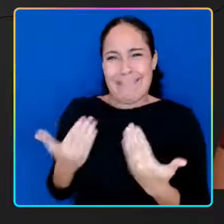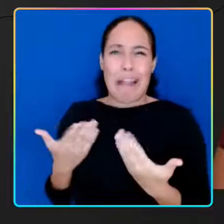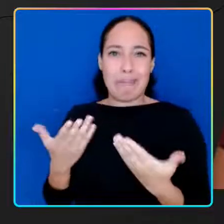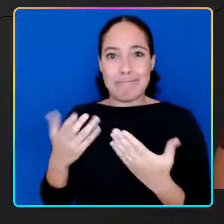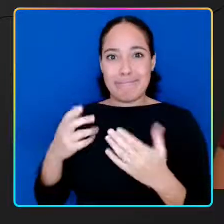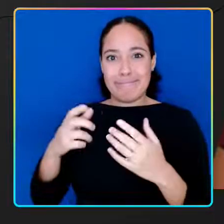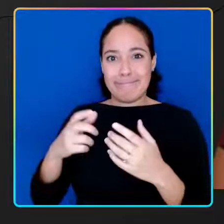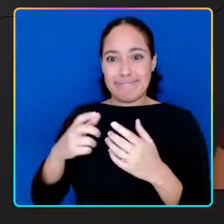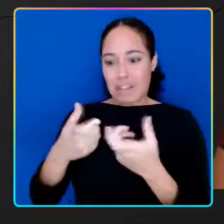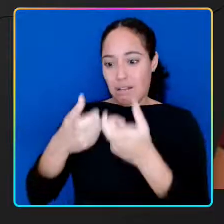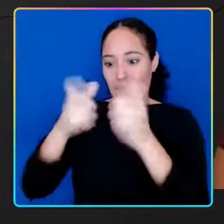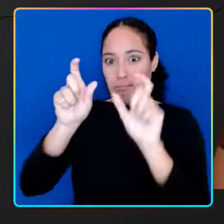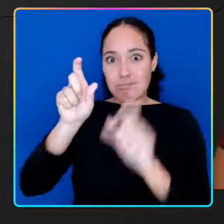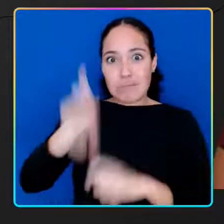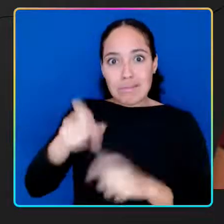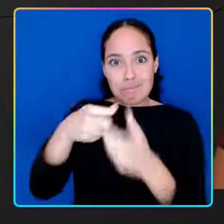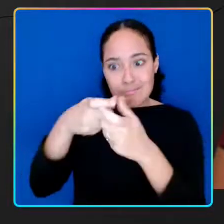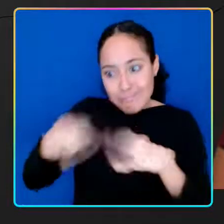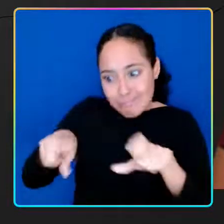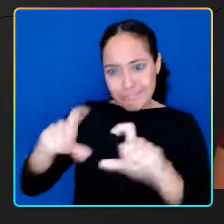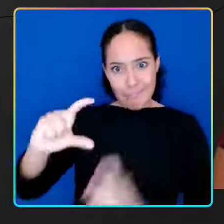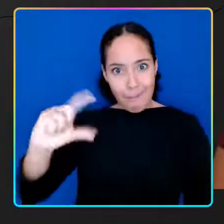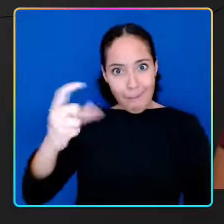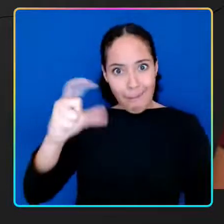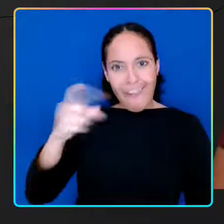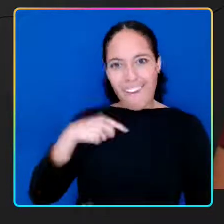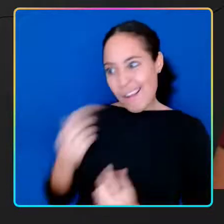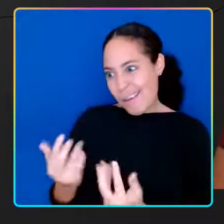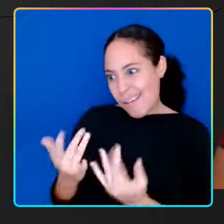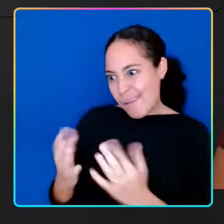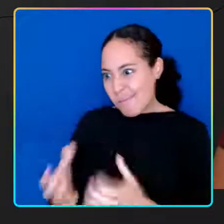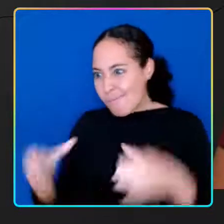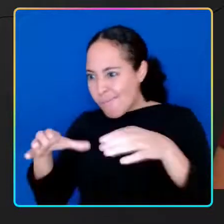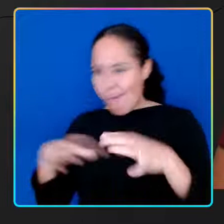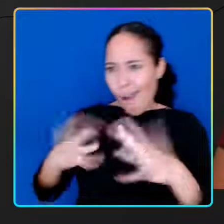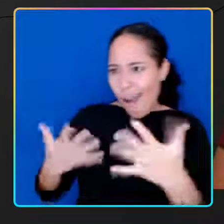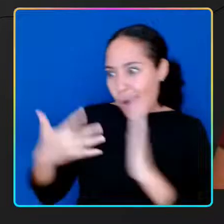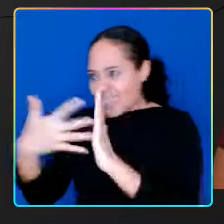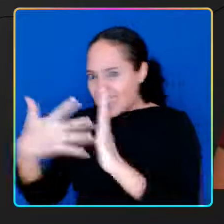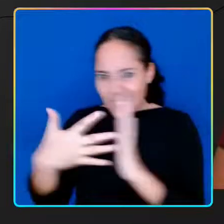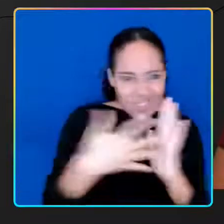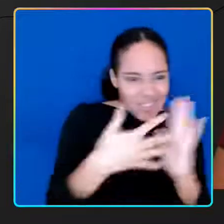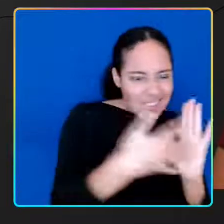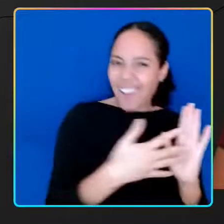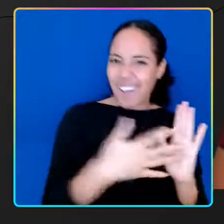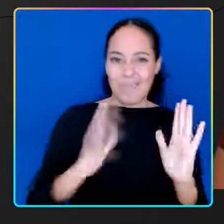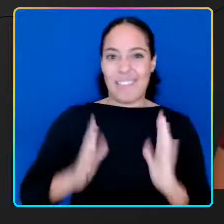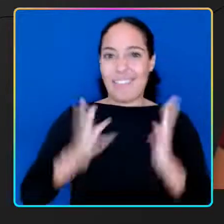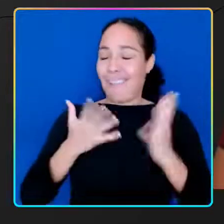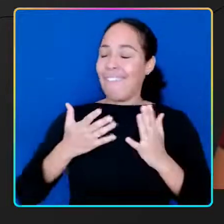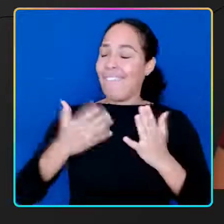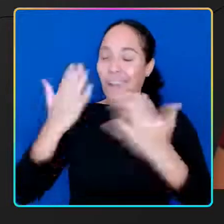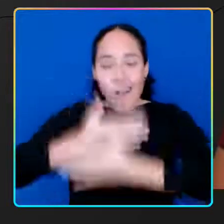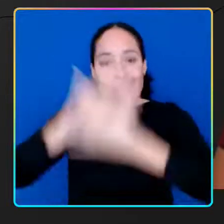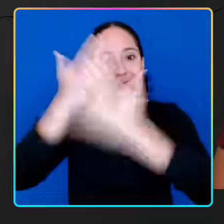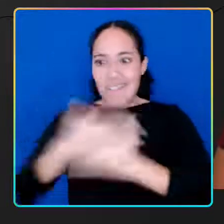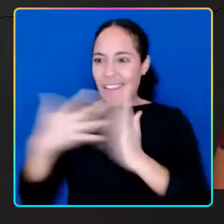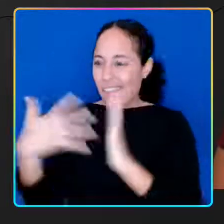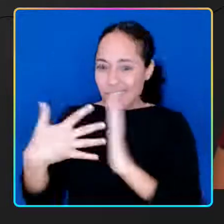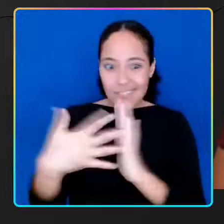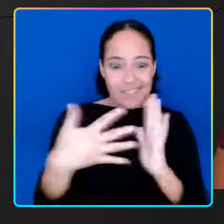the perfect egg. And I'm running experiments with blood glucose monitors. I just run experiments with every aspect of my life anymore.